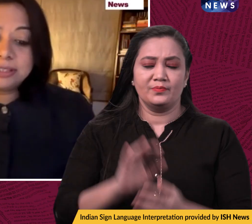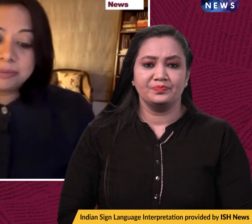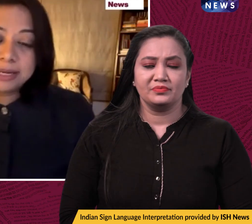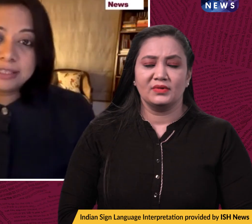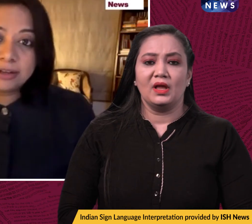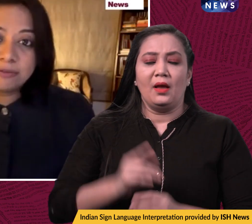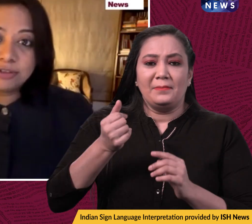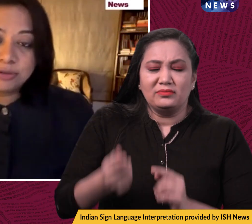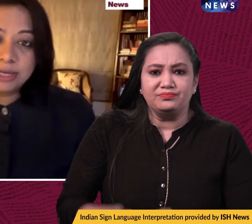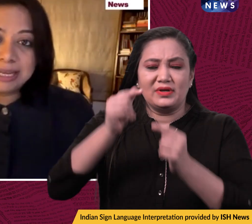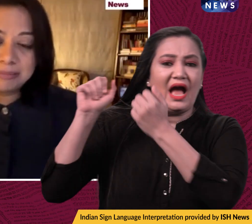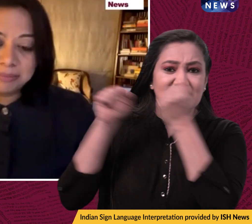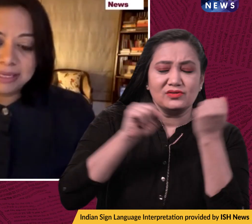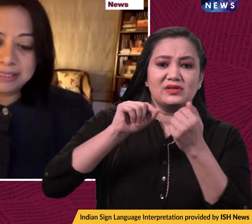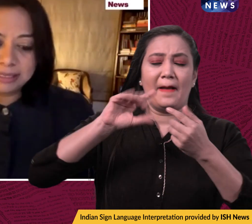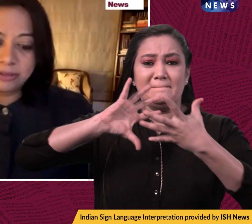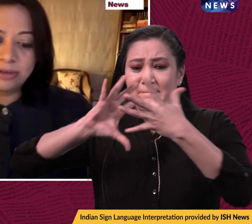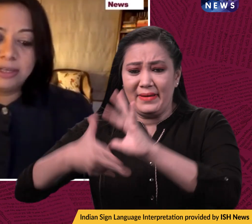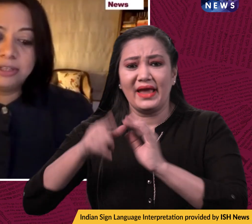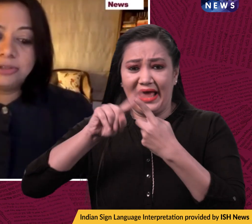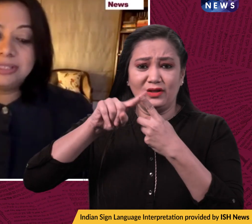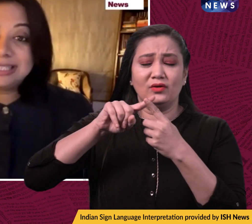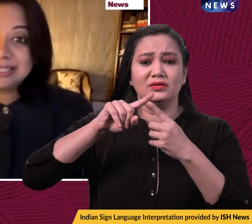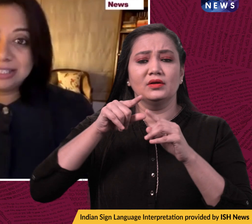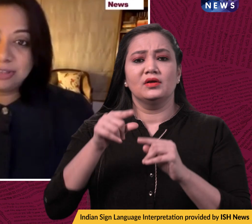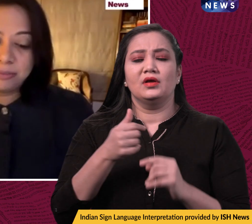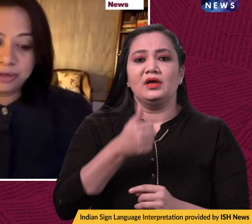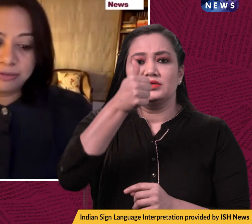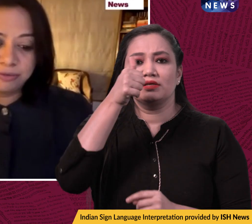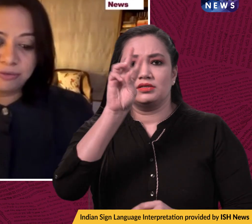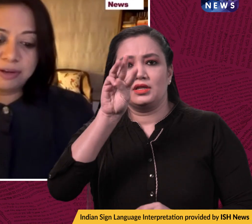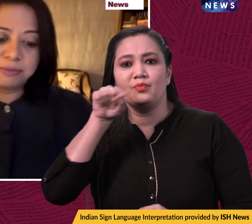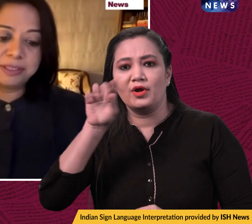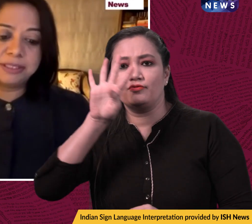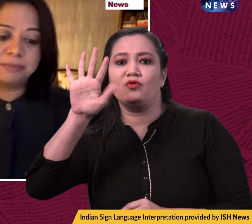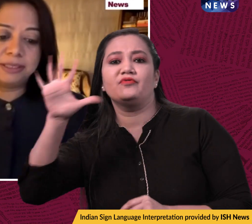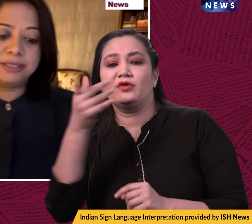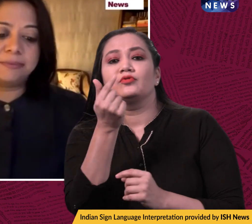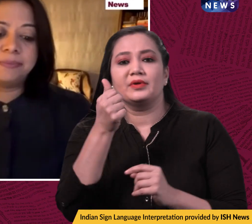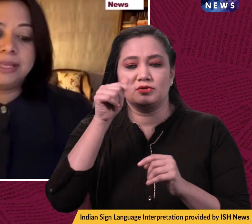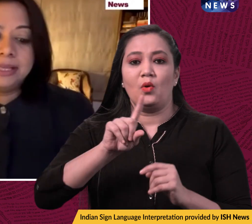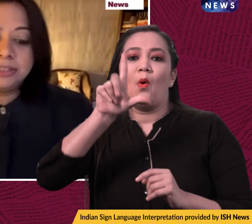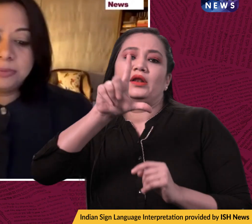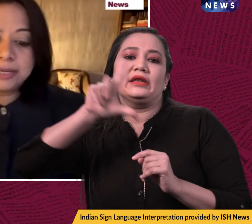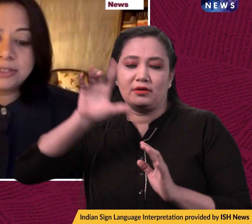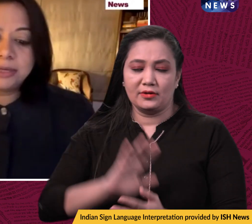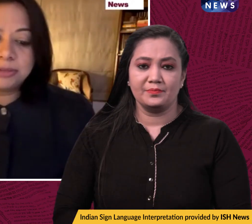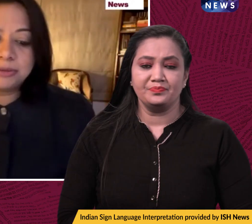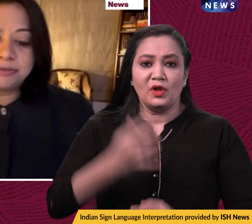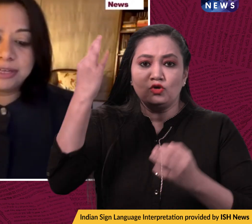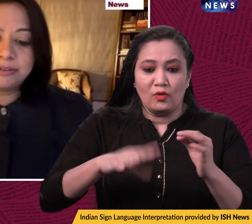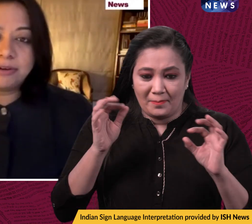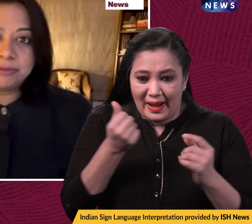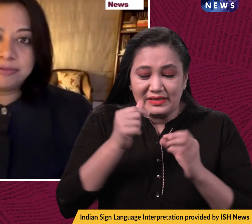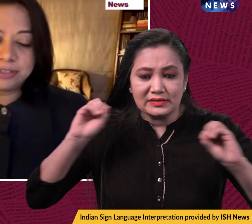hike pushes the price of sugarcane-based ethanol to 63.45 rupees per litre. The new prices will come